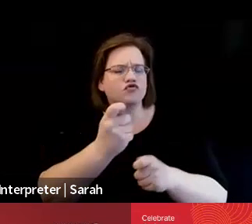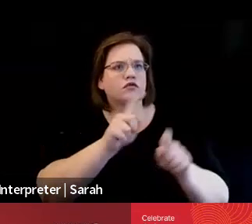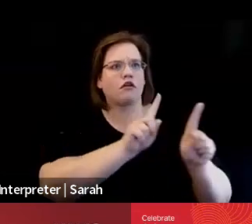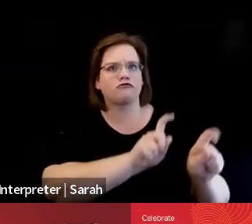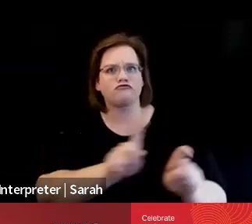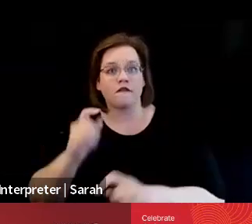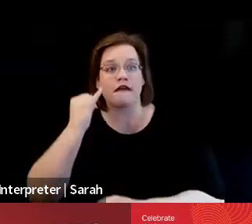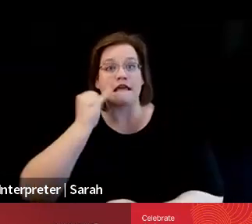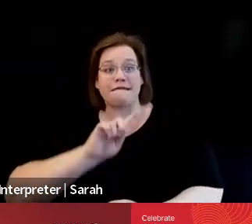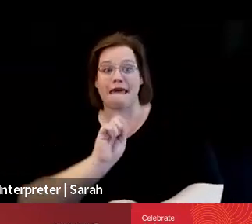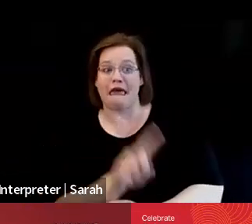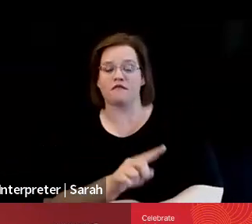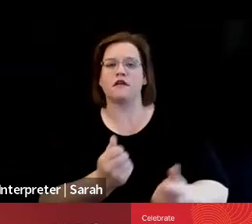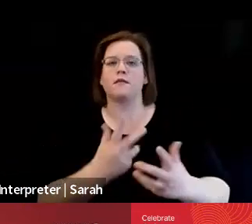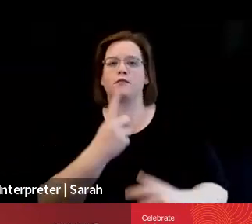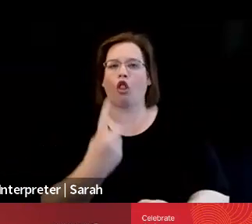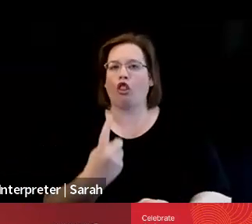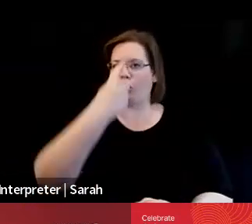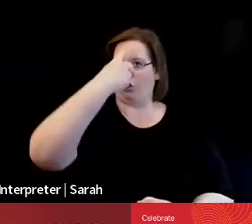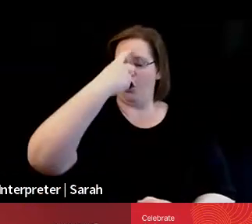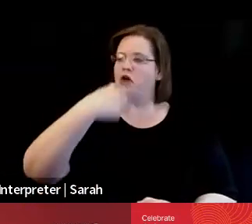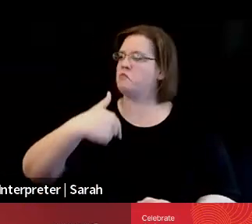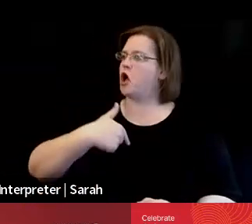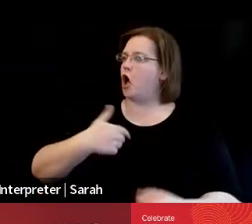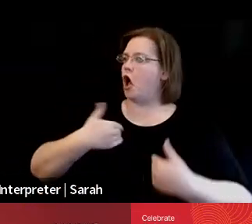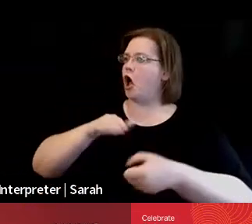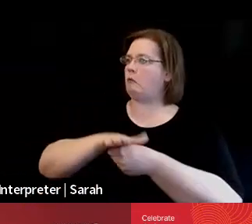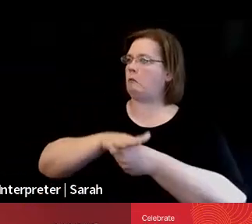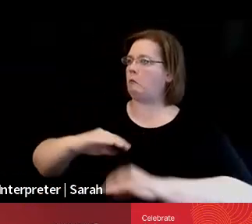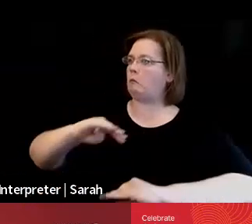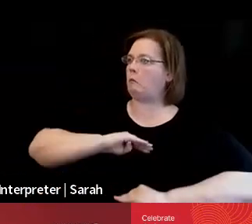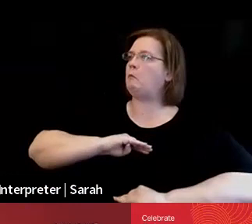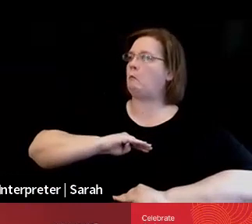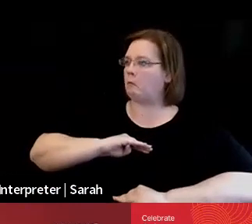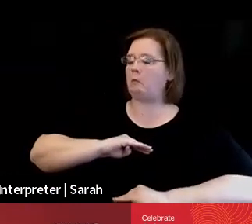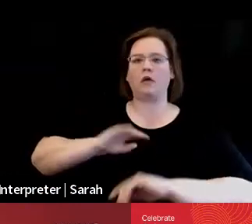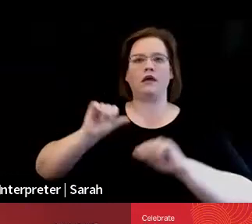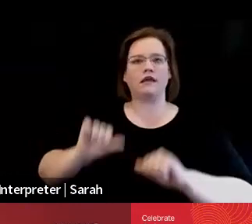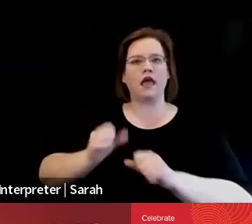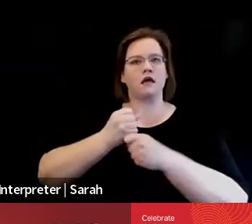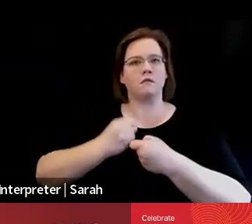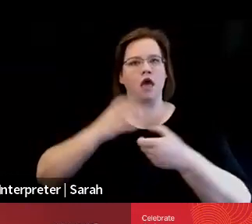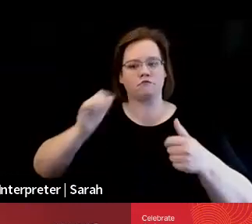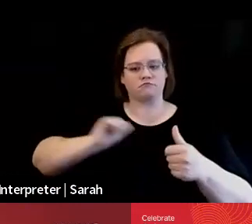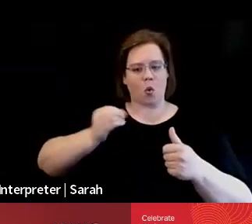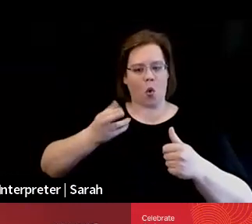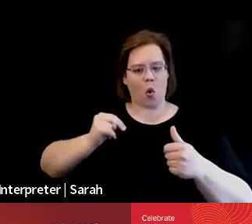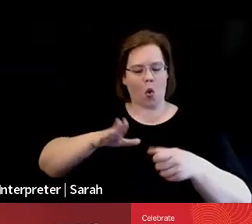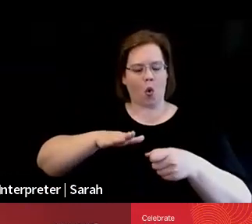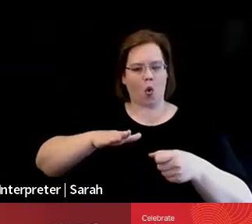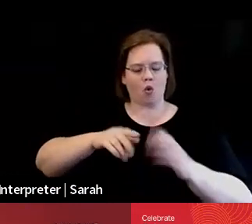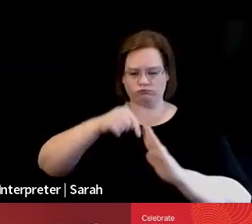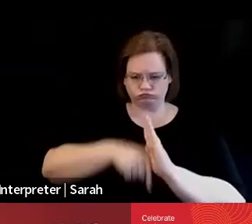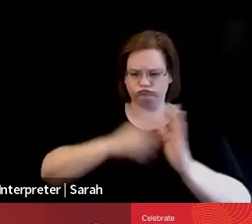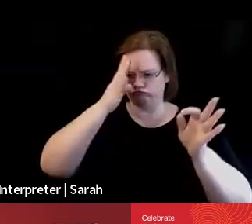asked people how many people thought that they had a sufficient level of health literacy to be able to make health decisions. And I think one of the